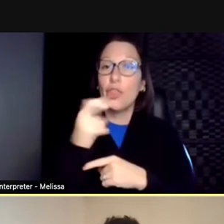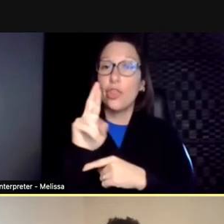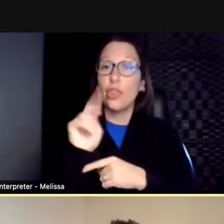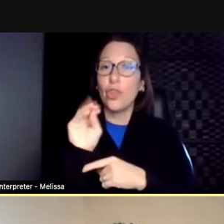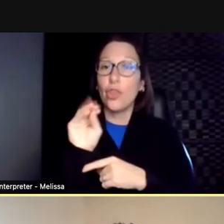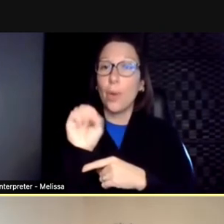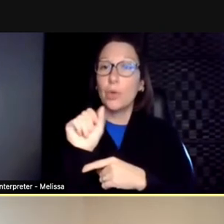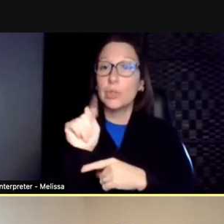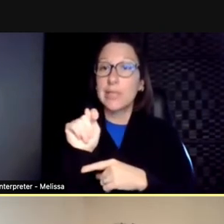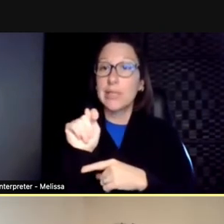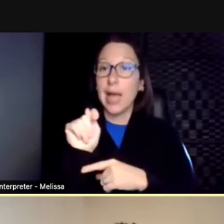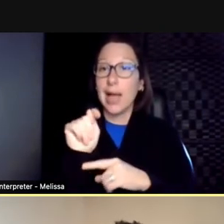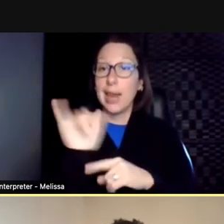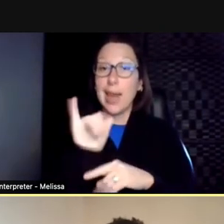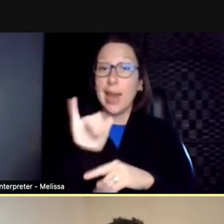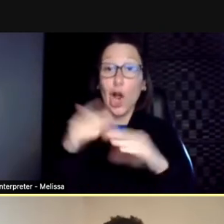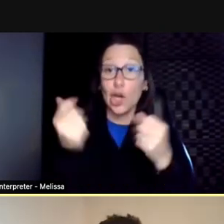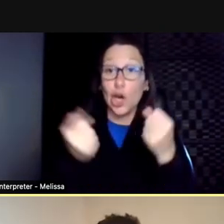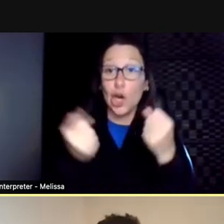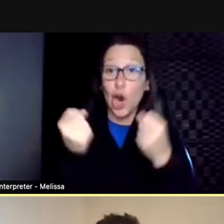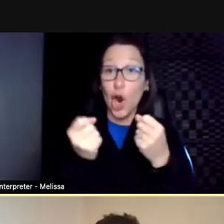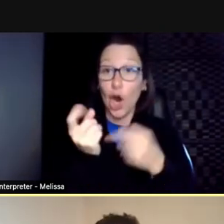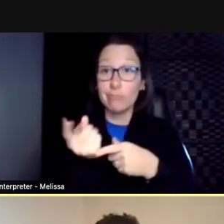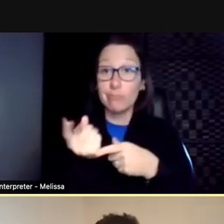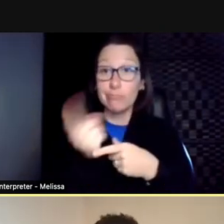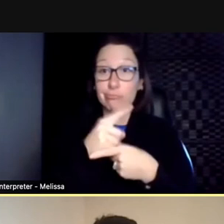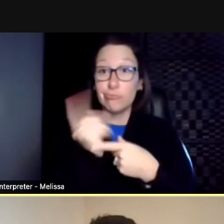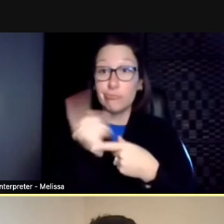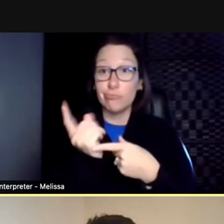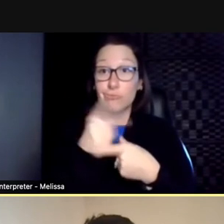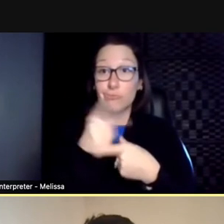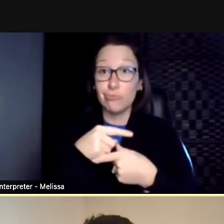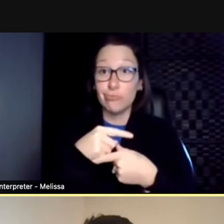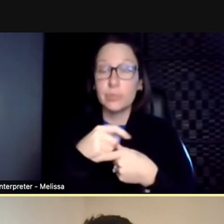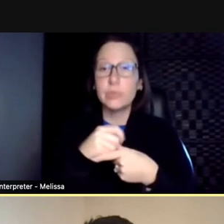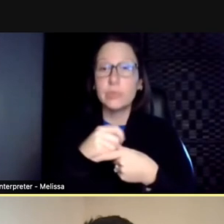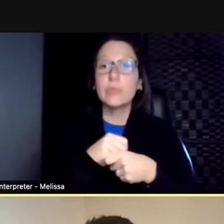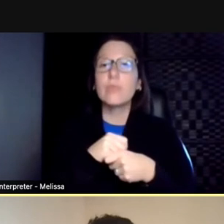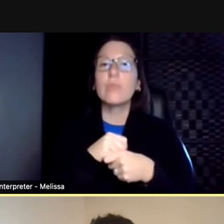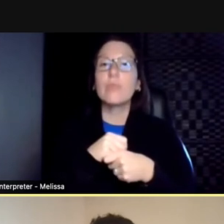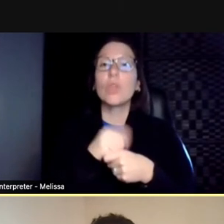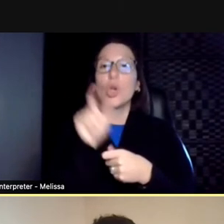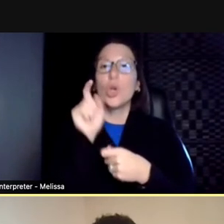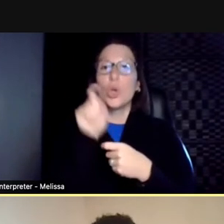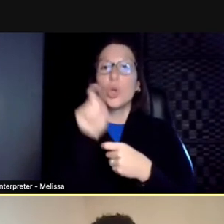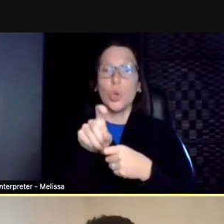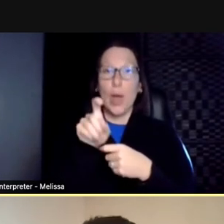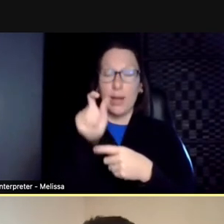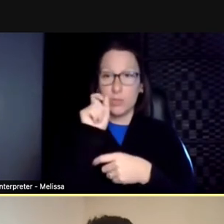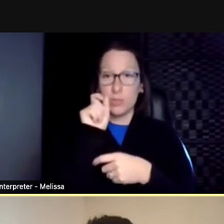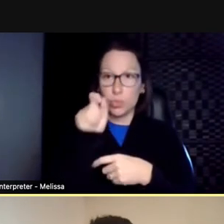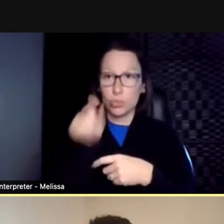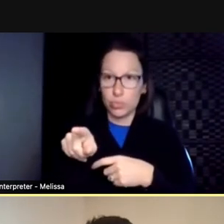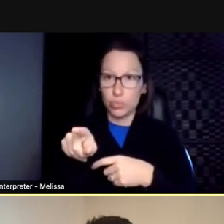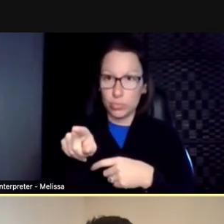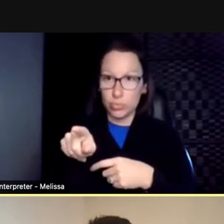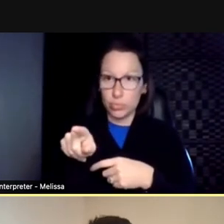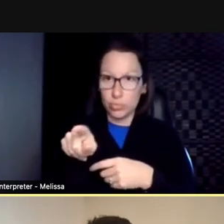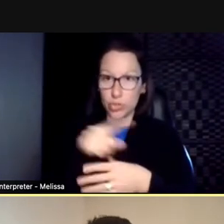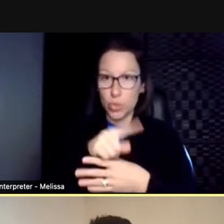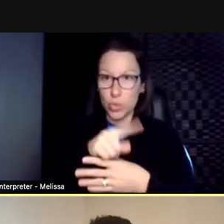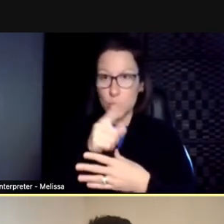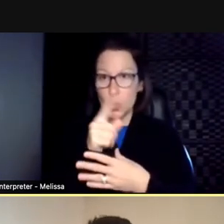car. And you have to recognize that once it gets into the red area,